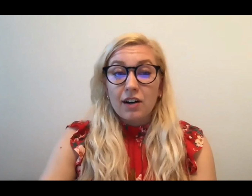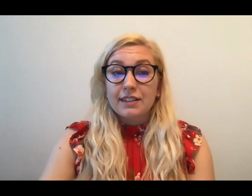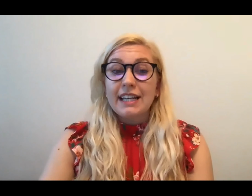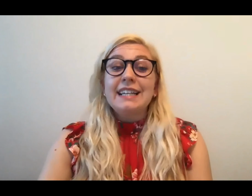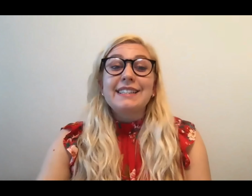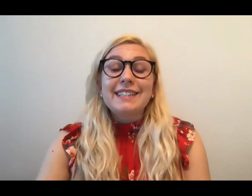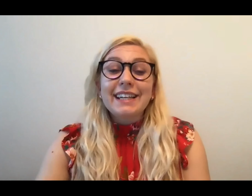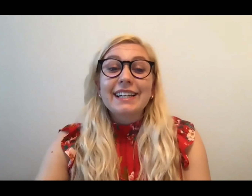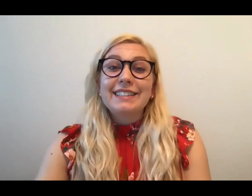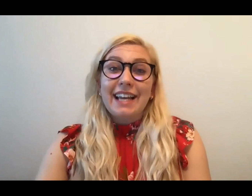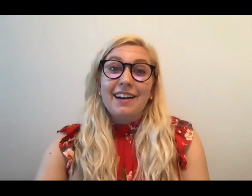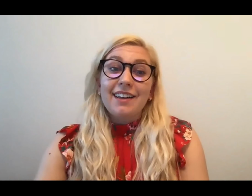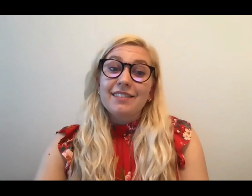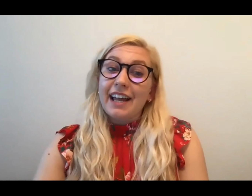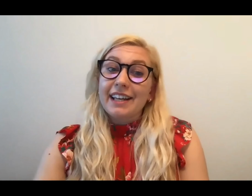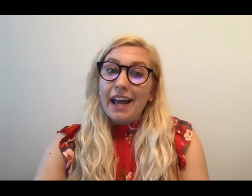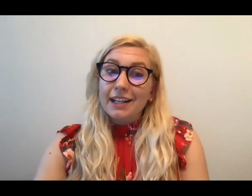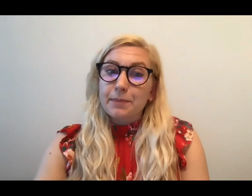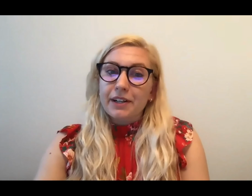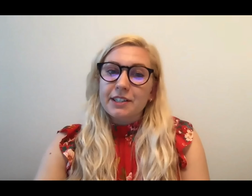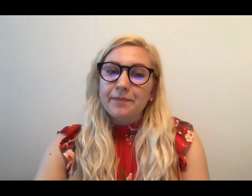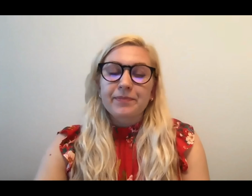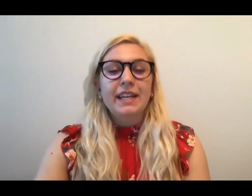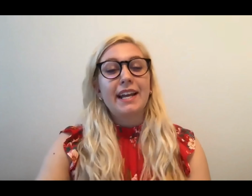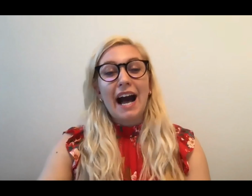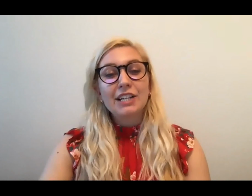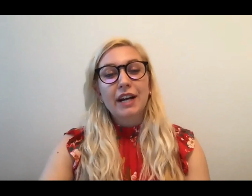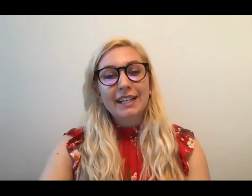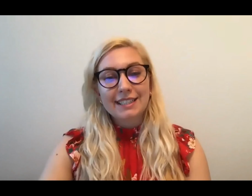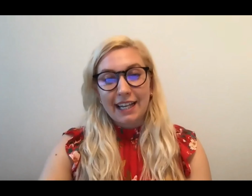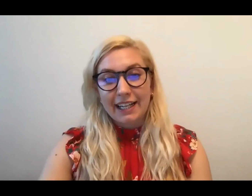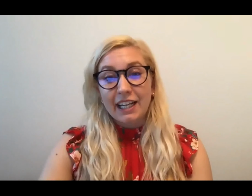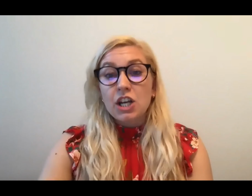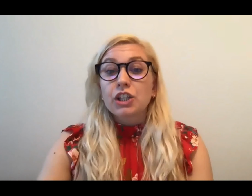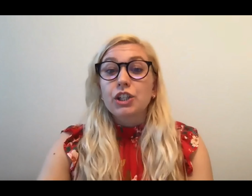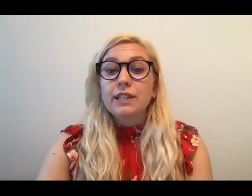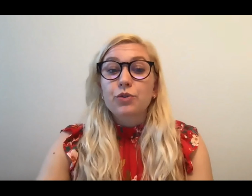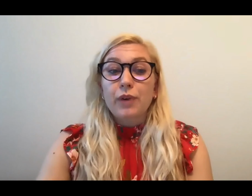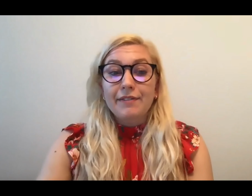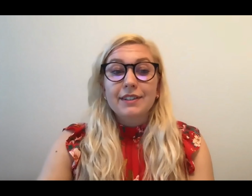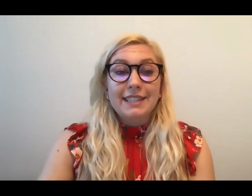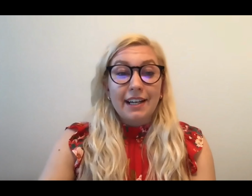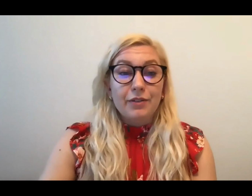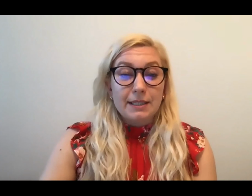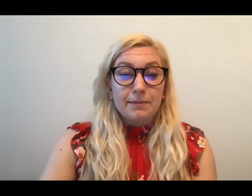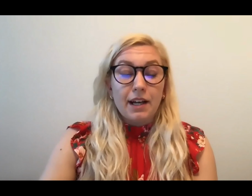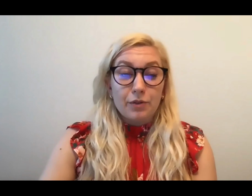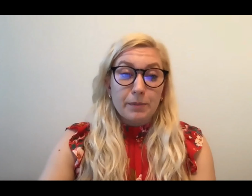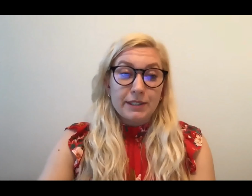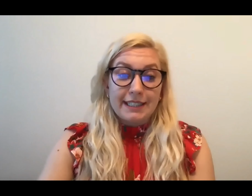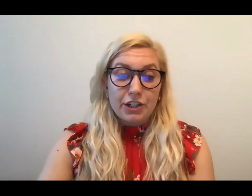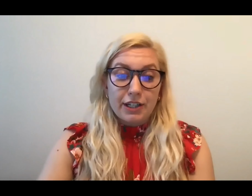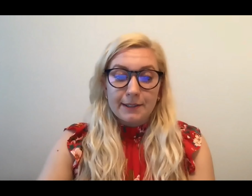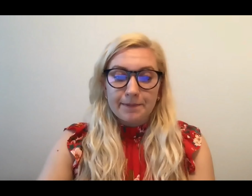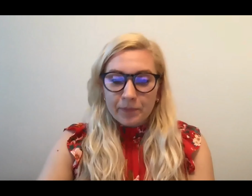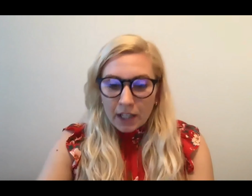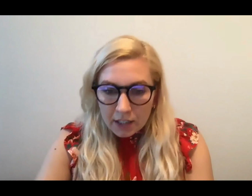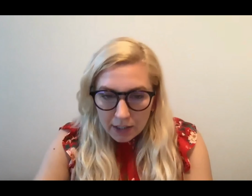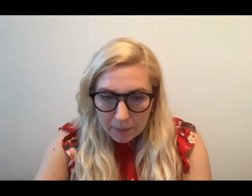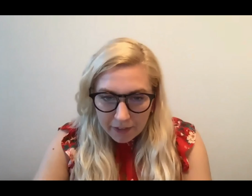article called Seeing Data Like an Expert, an eye-tracking study using graphical data